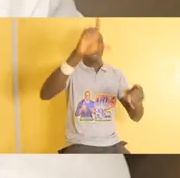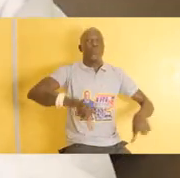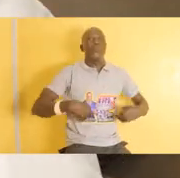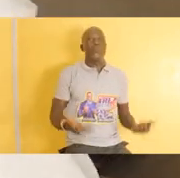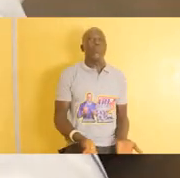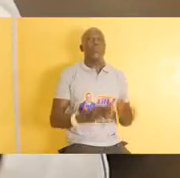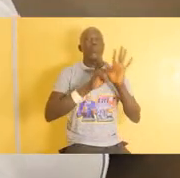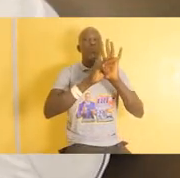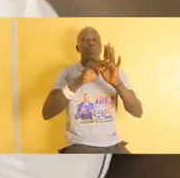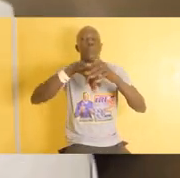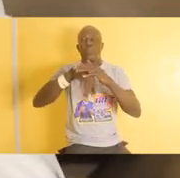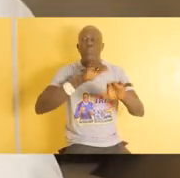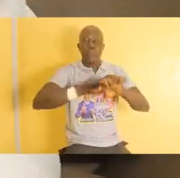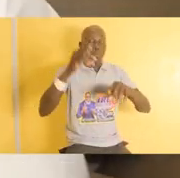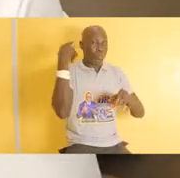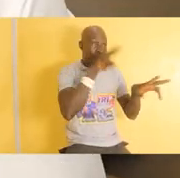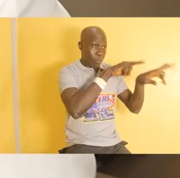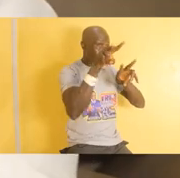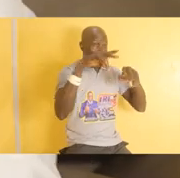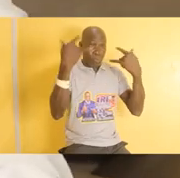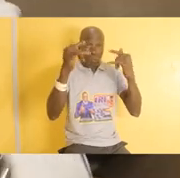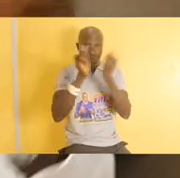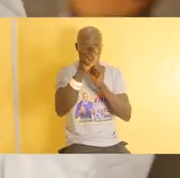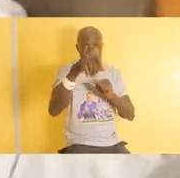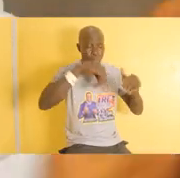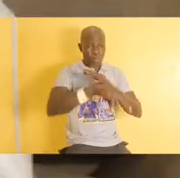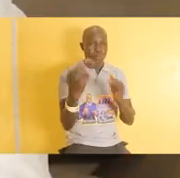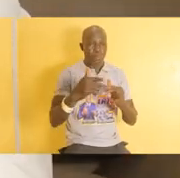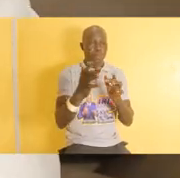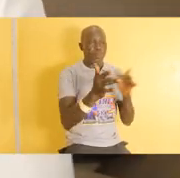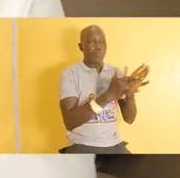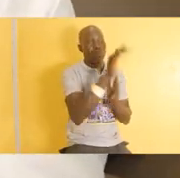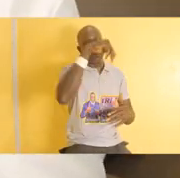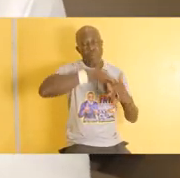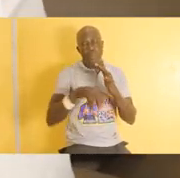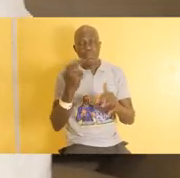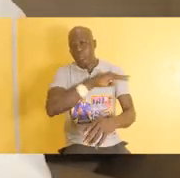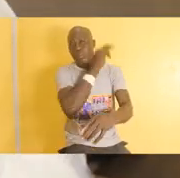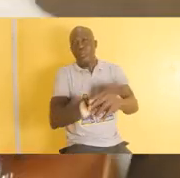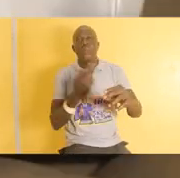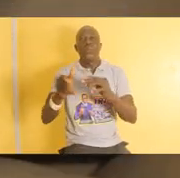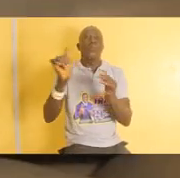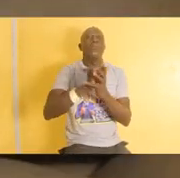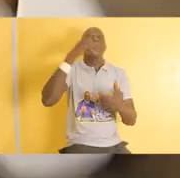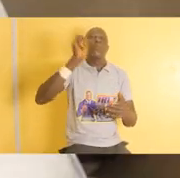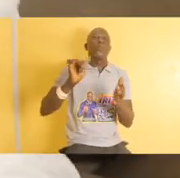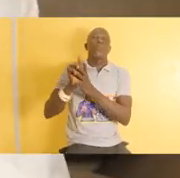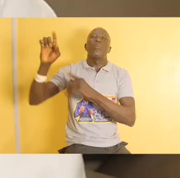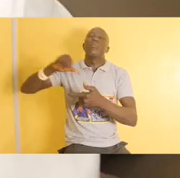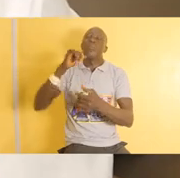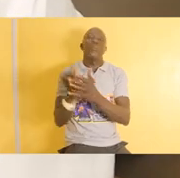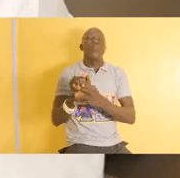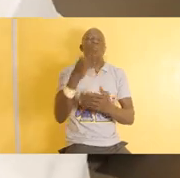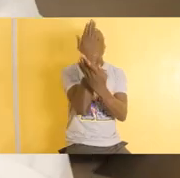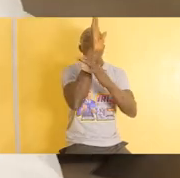gbo a o gbo wole we must not joke e ta ba nu ju kelu kanu be hiu mo pase mi o da ba o